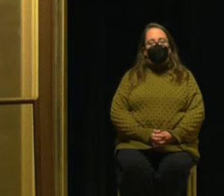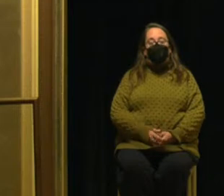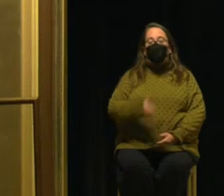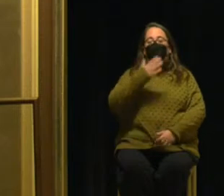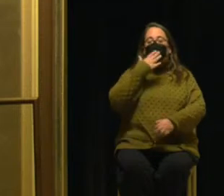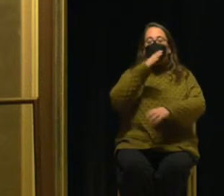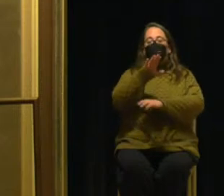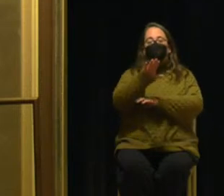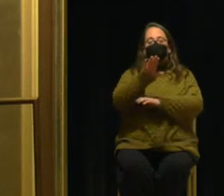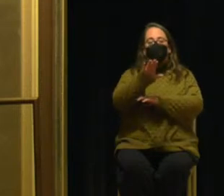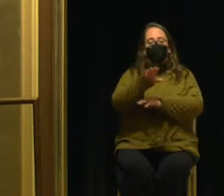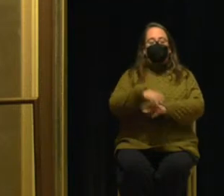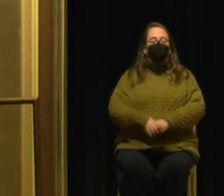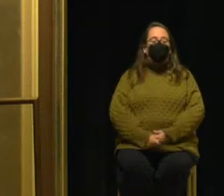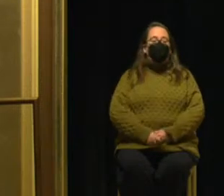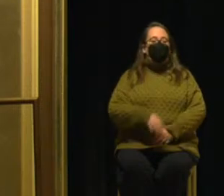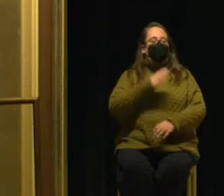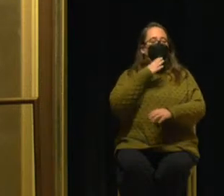Good evening.